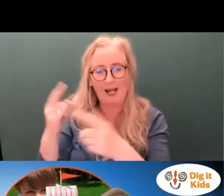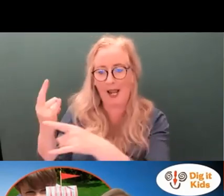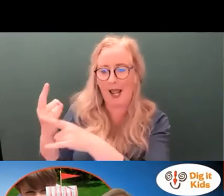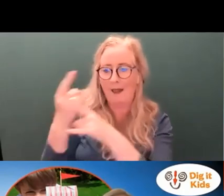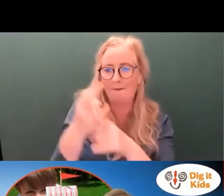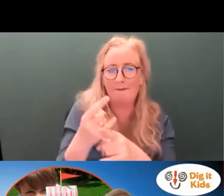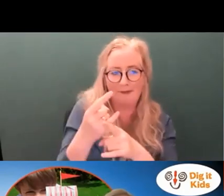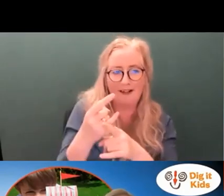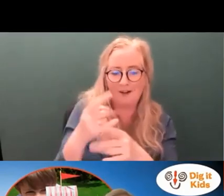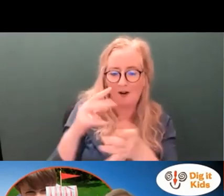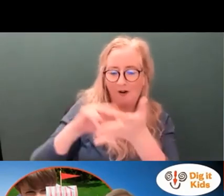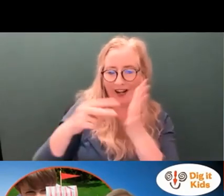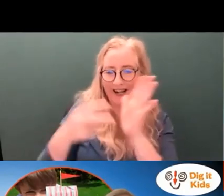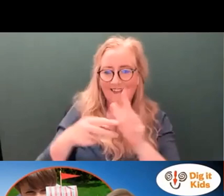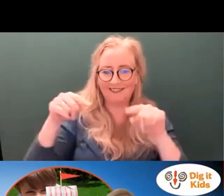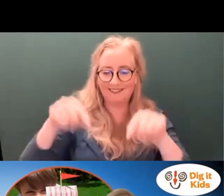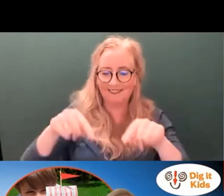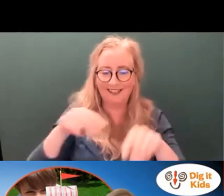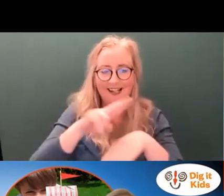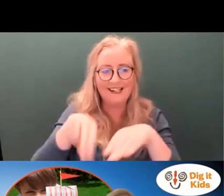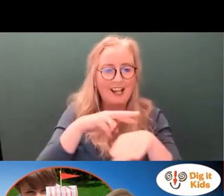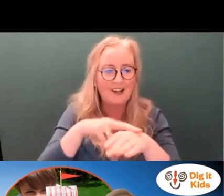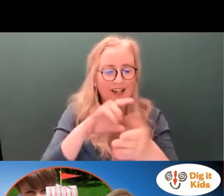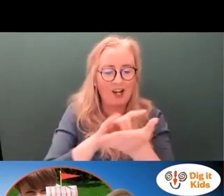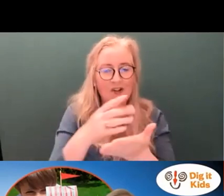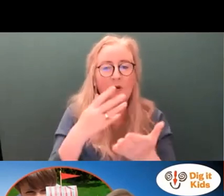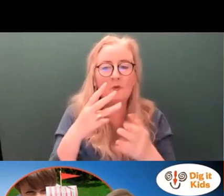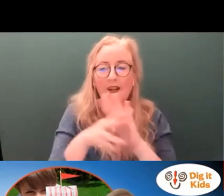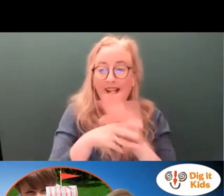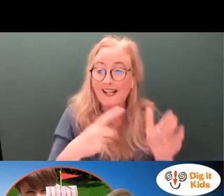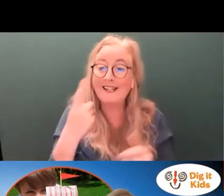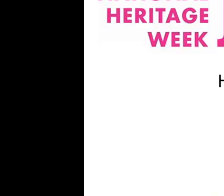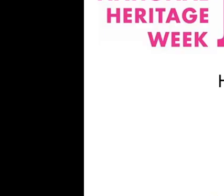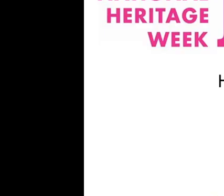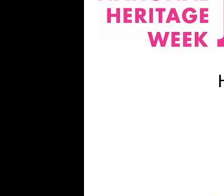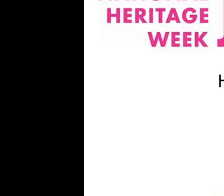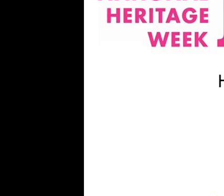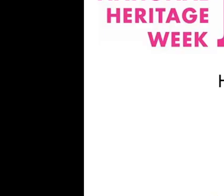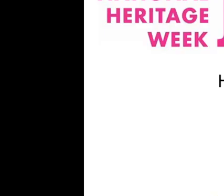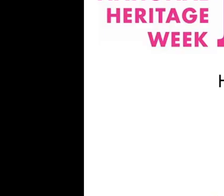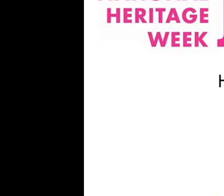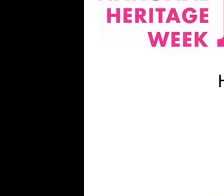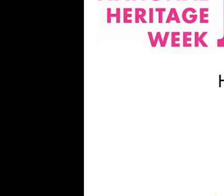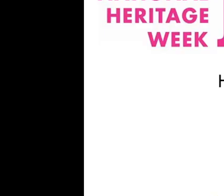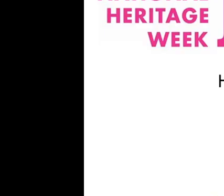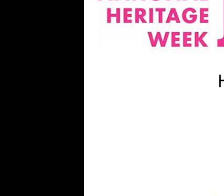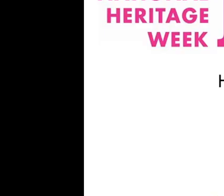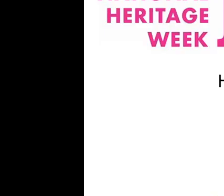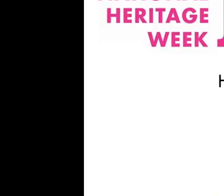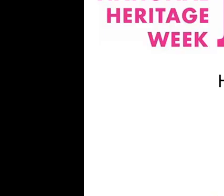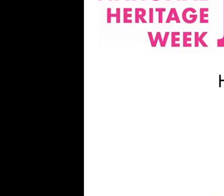Week to all of us, thanks to you too. And we'll see you soon. Thank you. you.